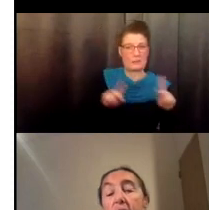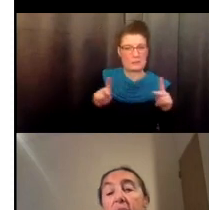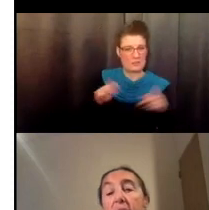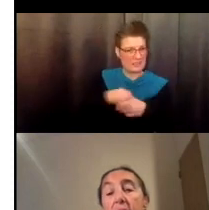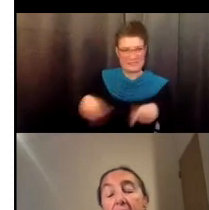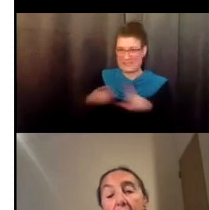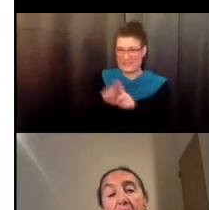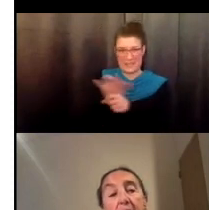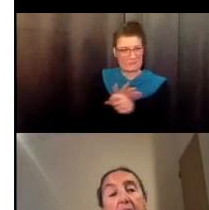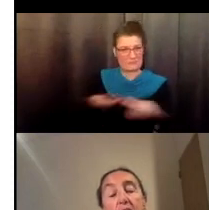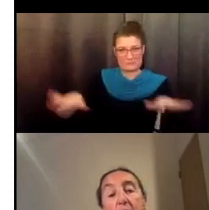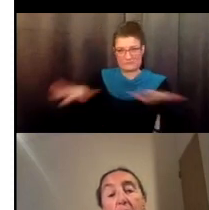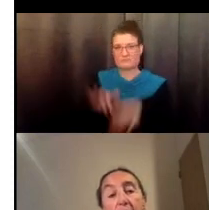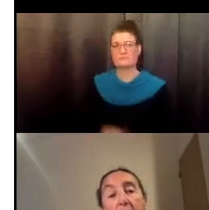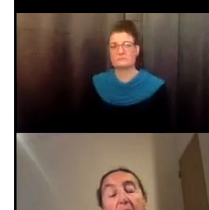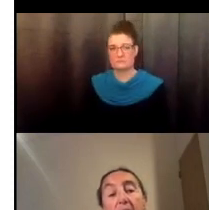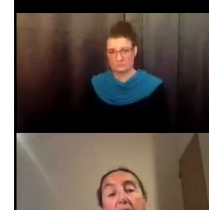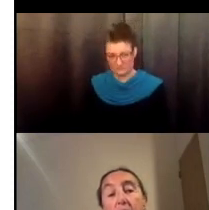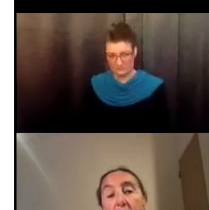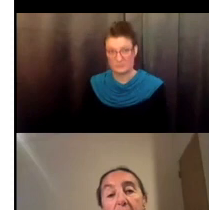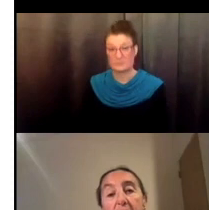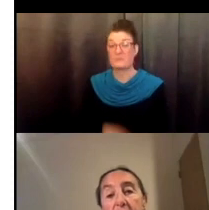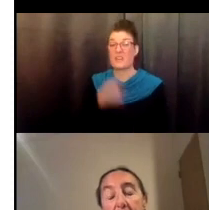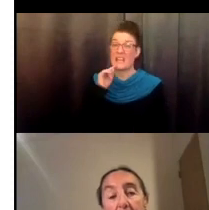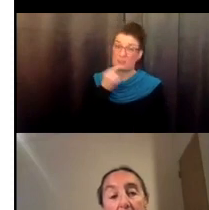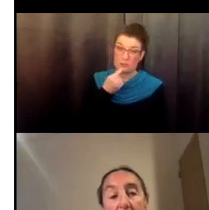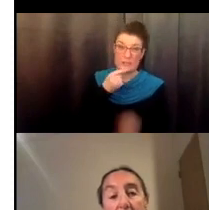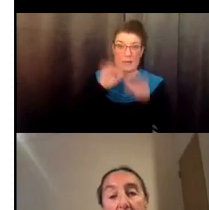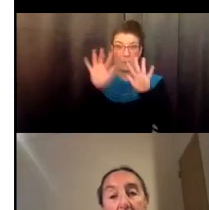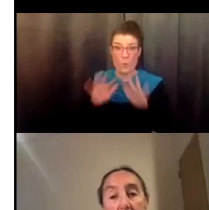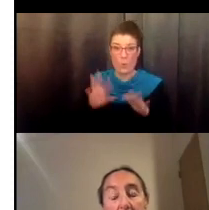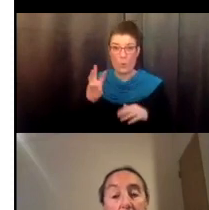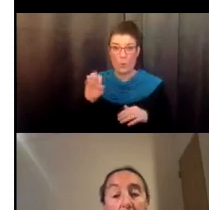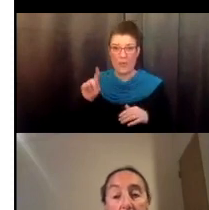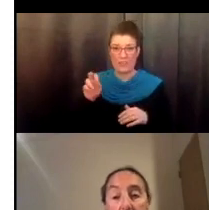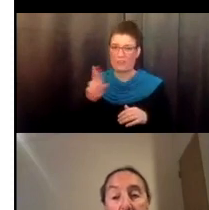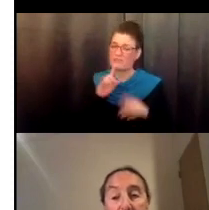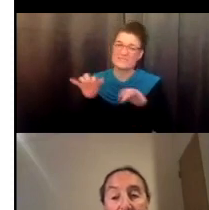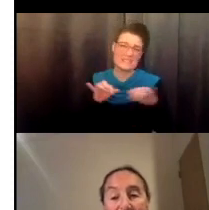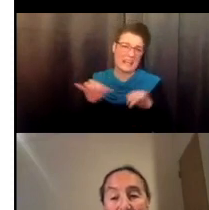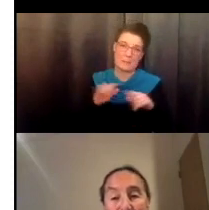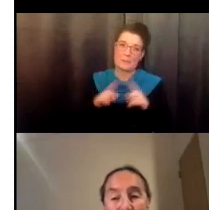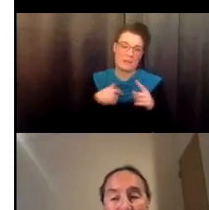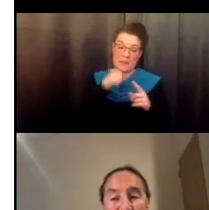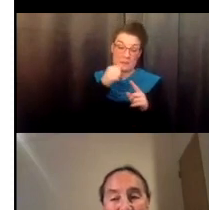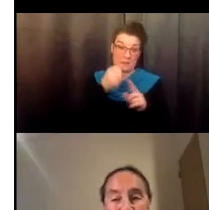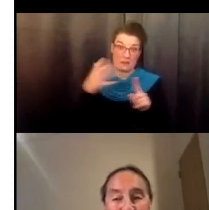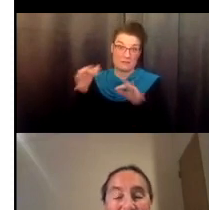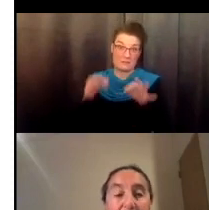You can see the same thing in extreme weather, and I'm not going to go through each of these in a lot of detail just because we want to move into